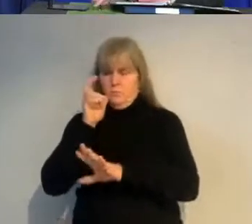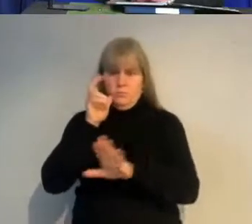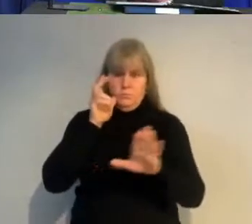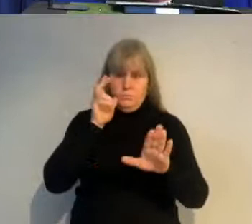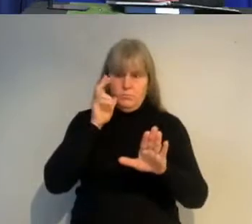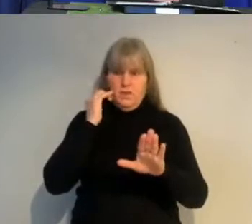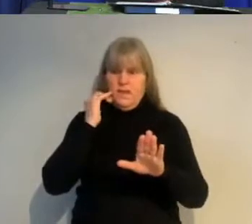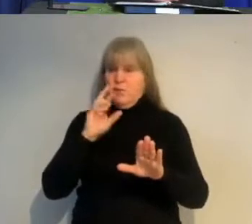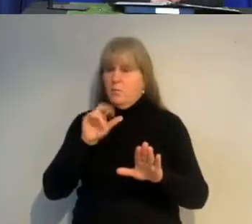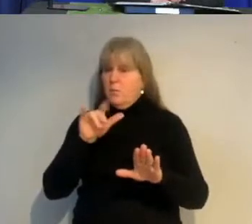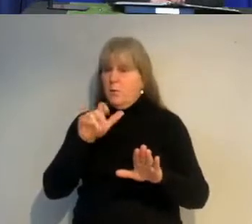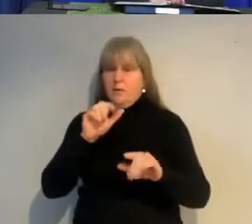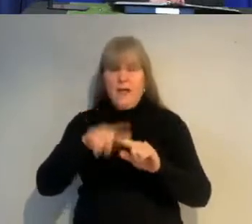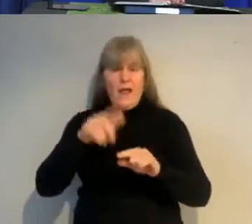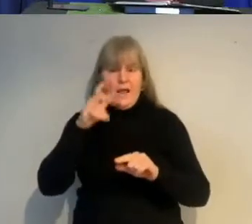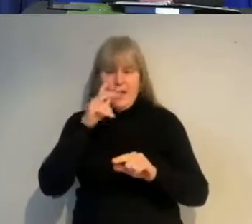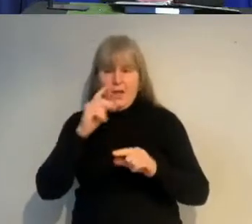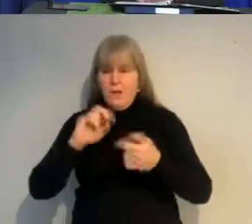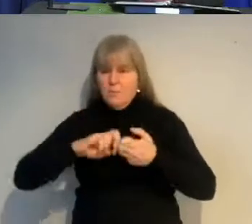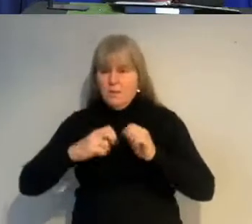are having problems, please email